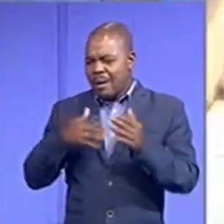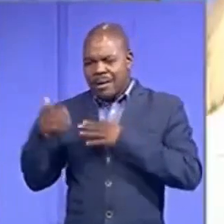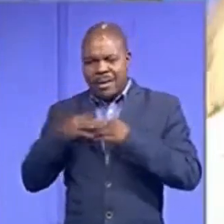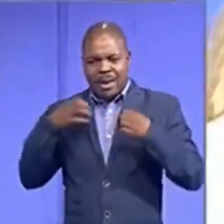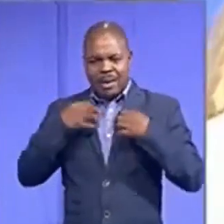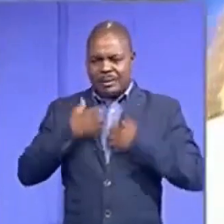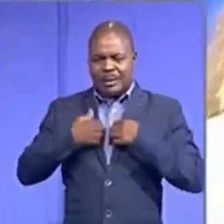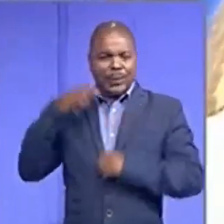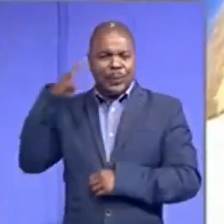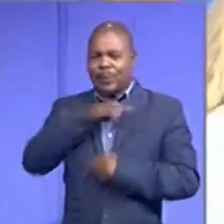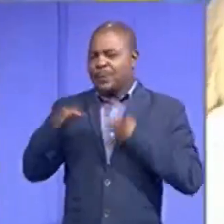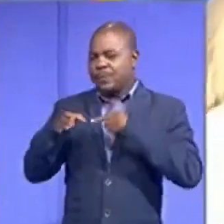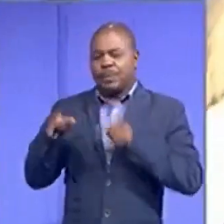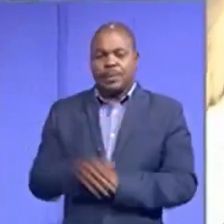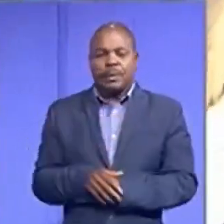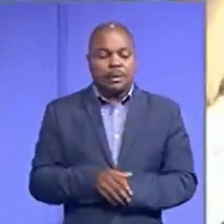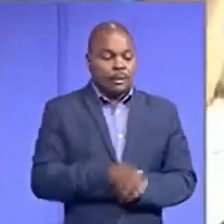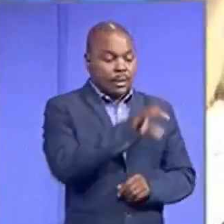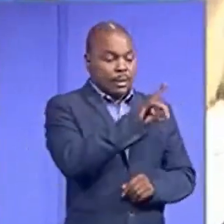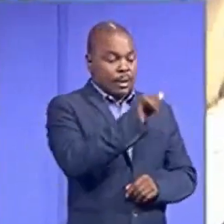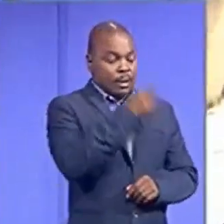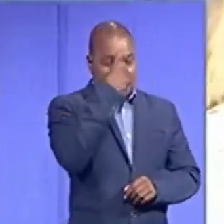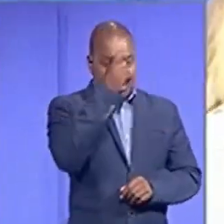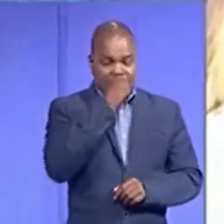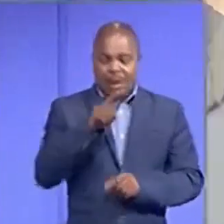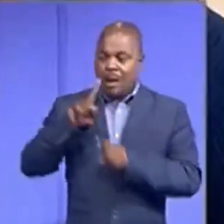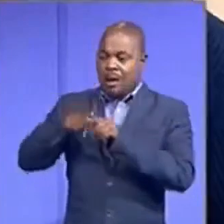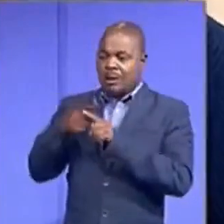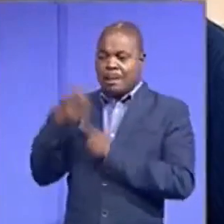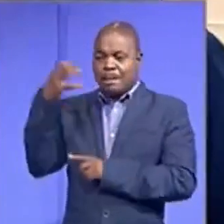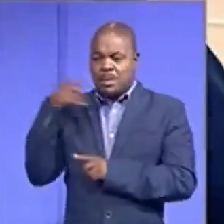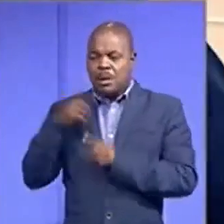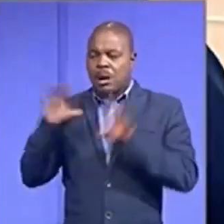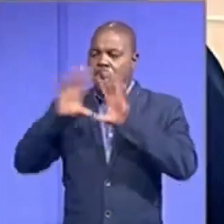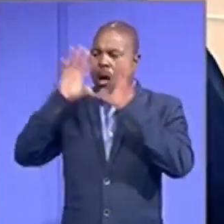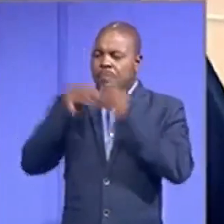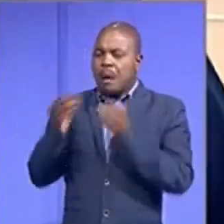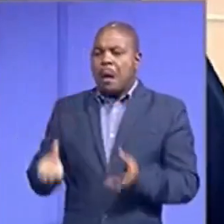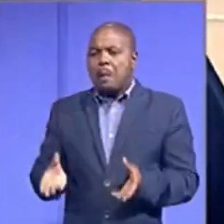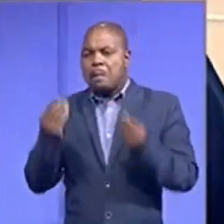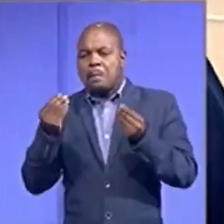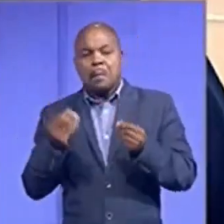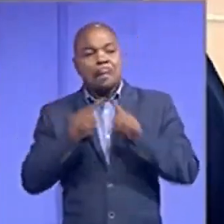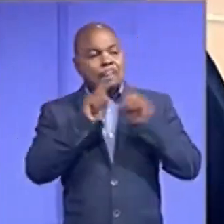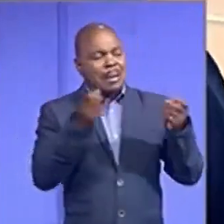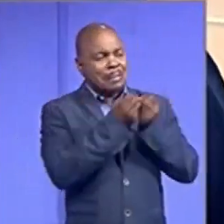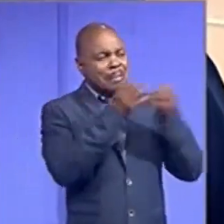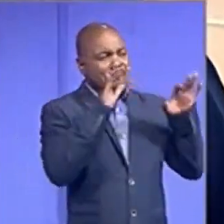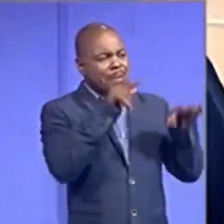here. DA e dumela gore ditona di ka se tswelele go bona ditshiamelo tseno fa dimilione tsa baagi di